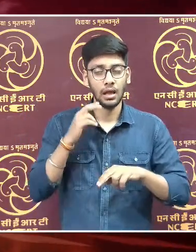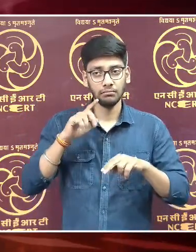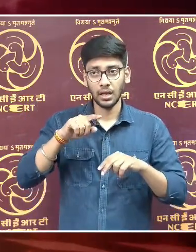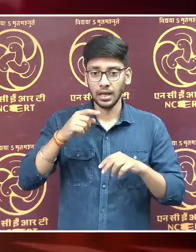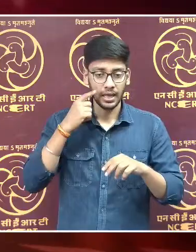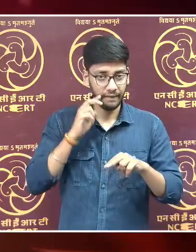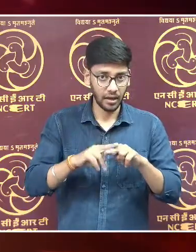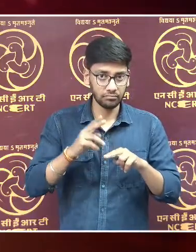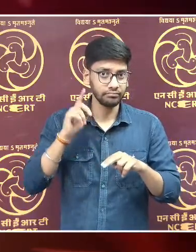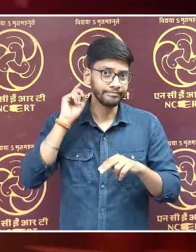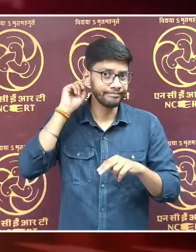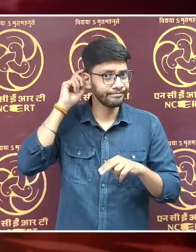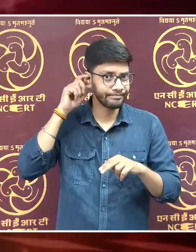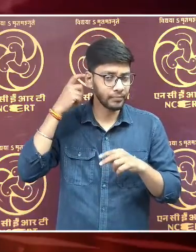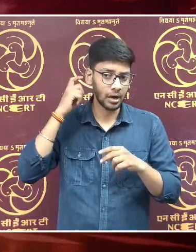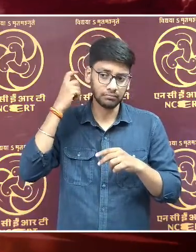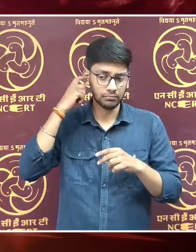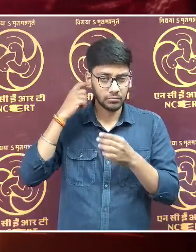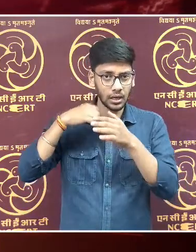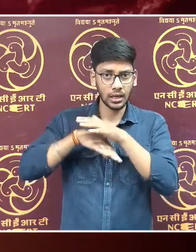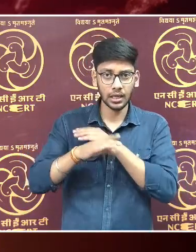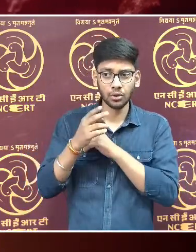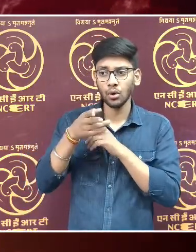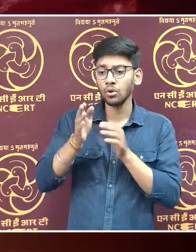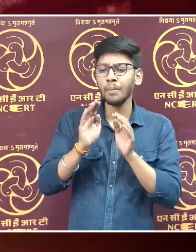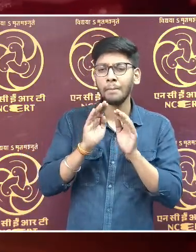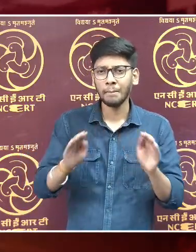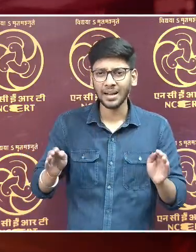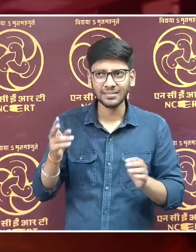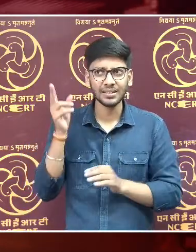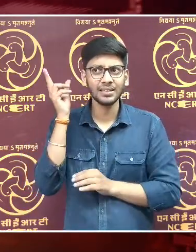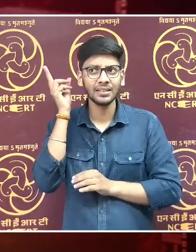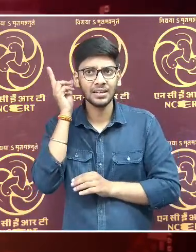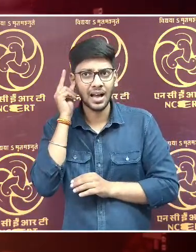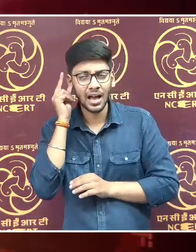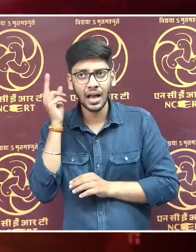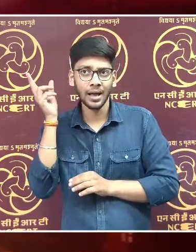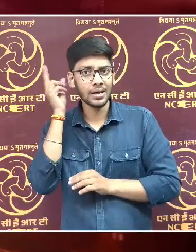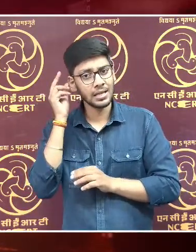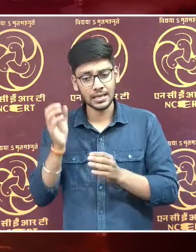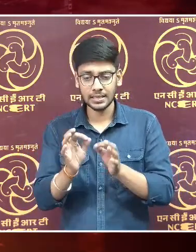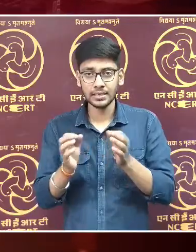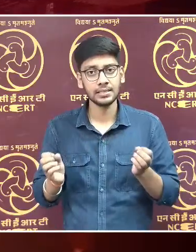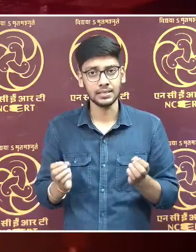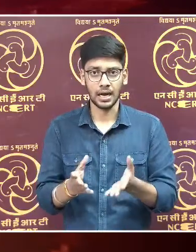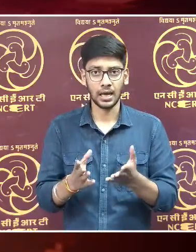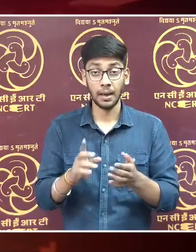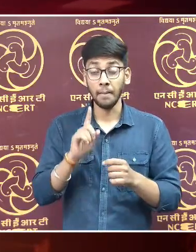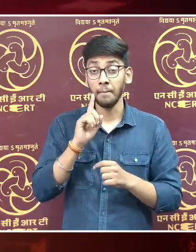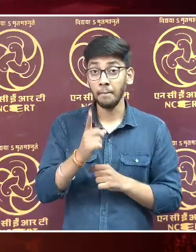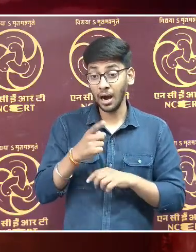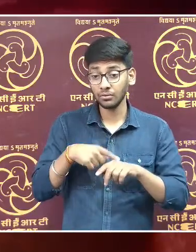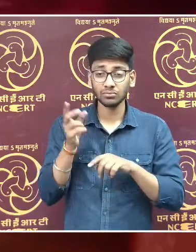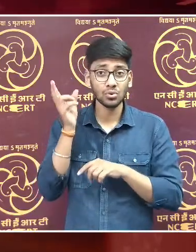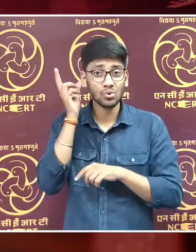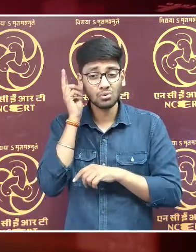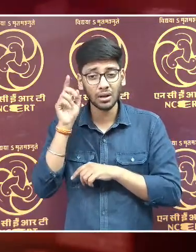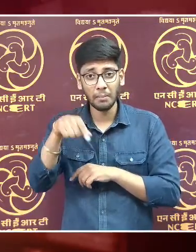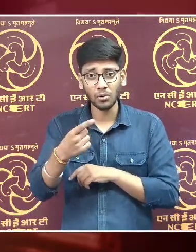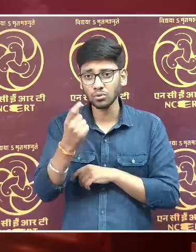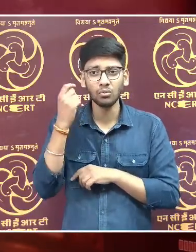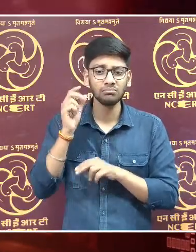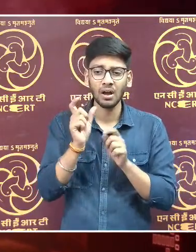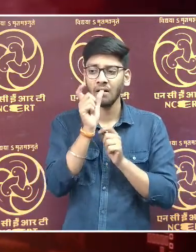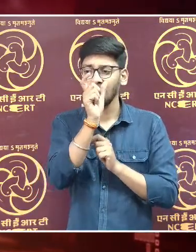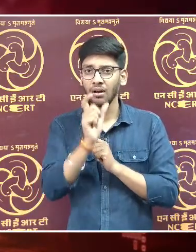device, the child is just able to hear the sound. The child still doesn't know the meaning of the sounds. So through the